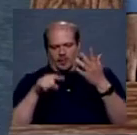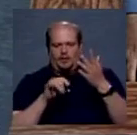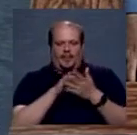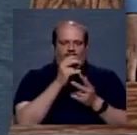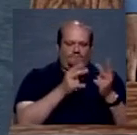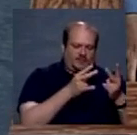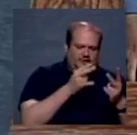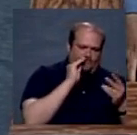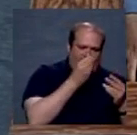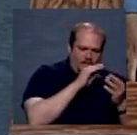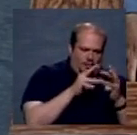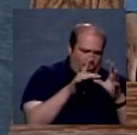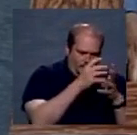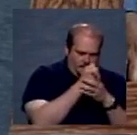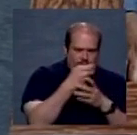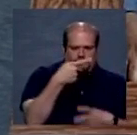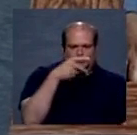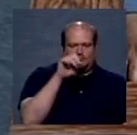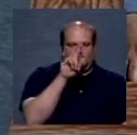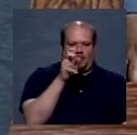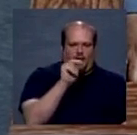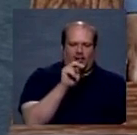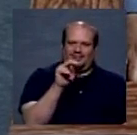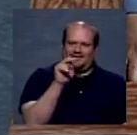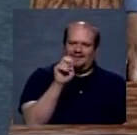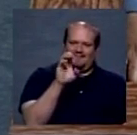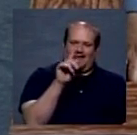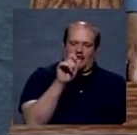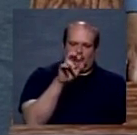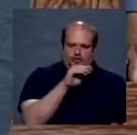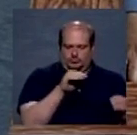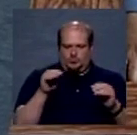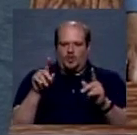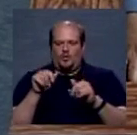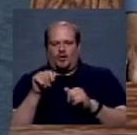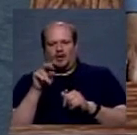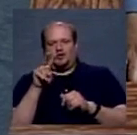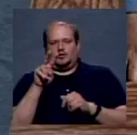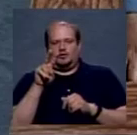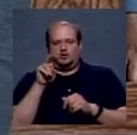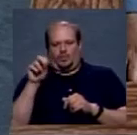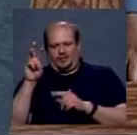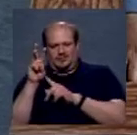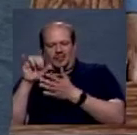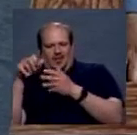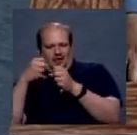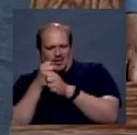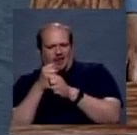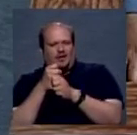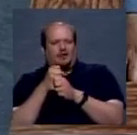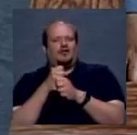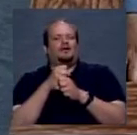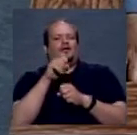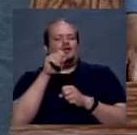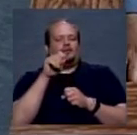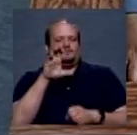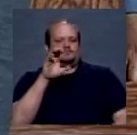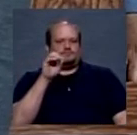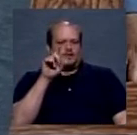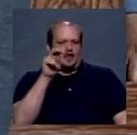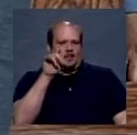plants. In 2006, when honeybee colonies started disappearing, later dubbed colony collapse